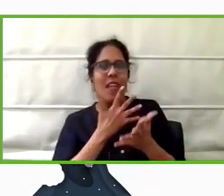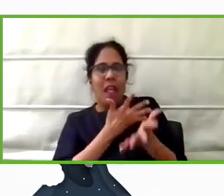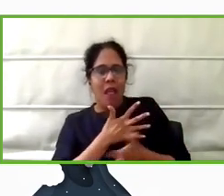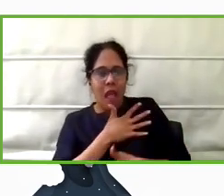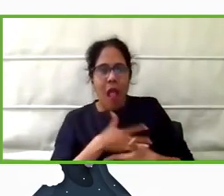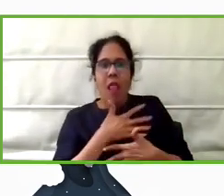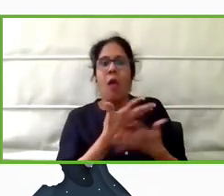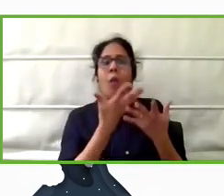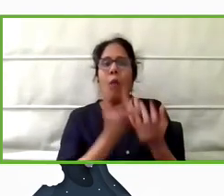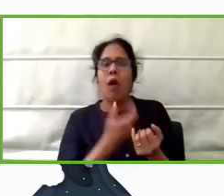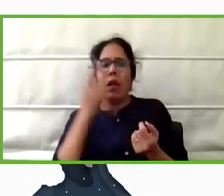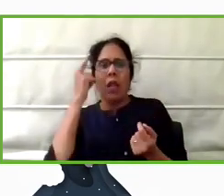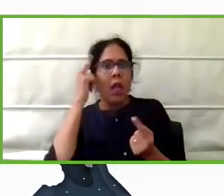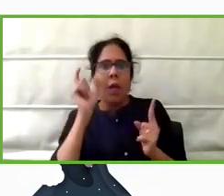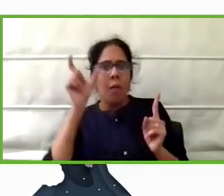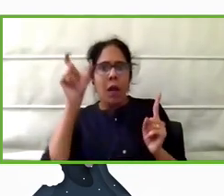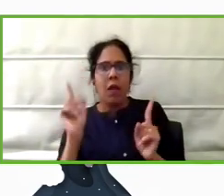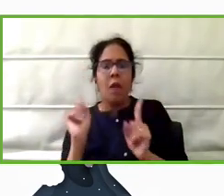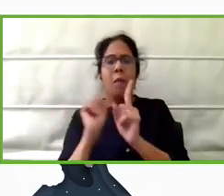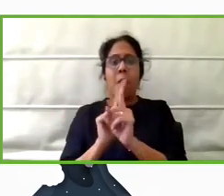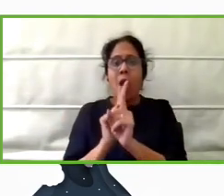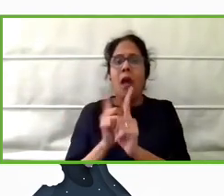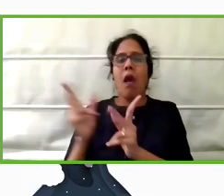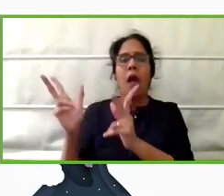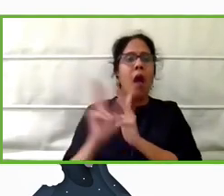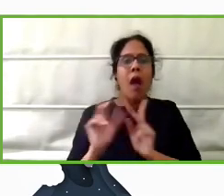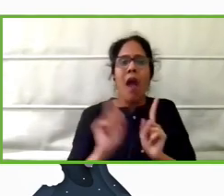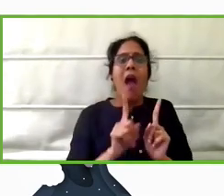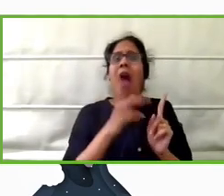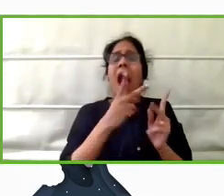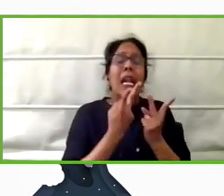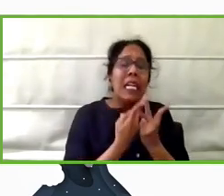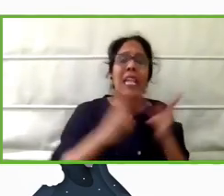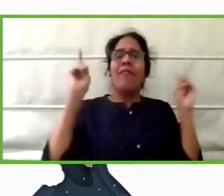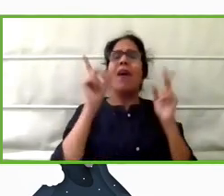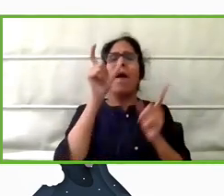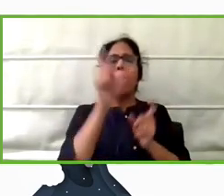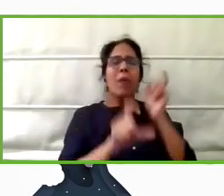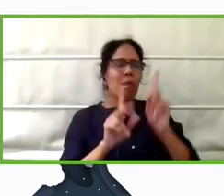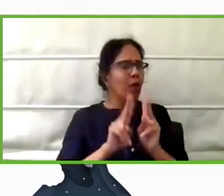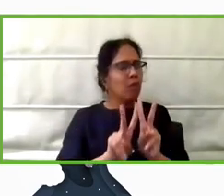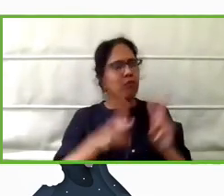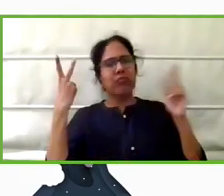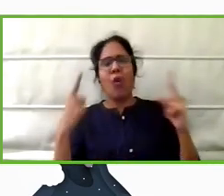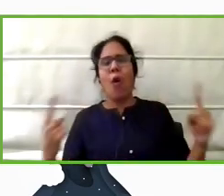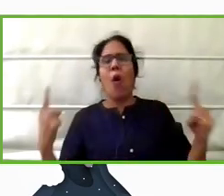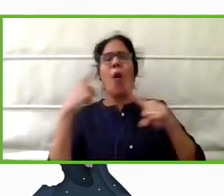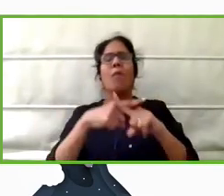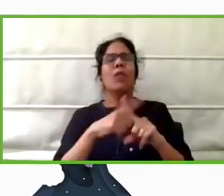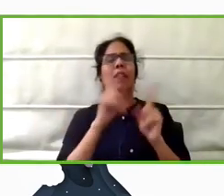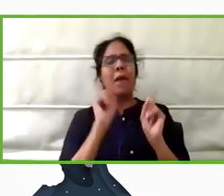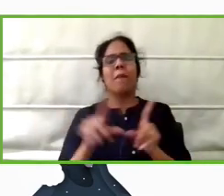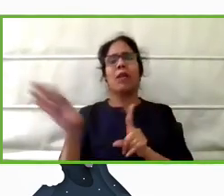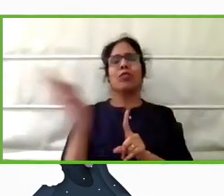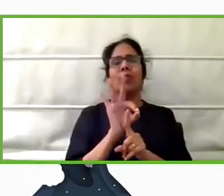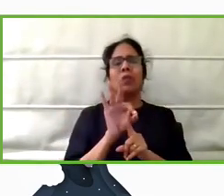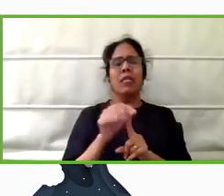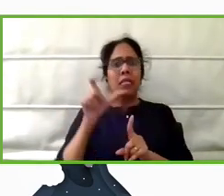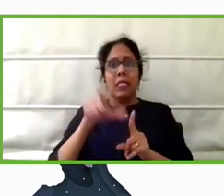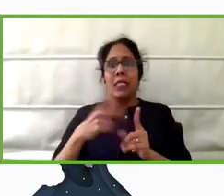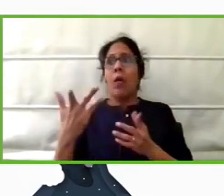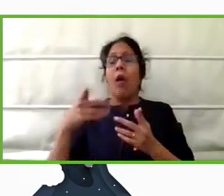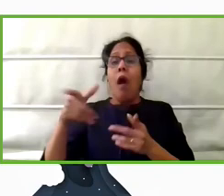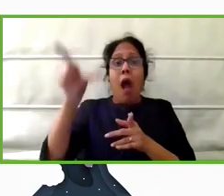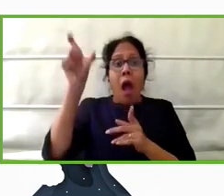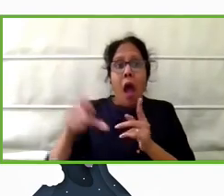completely wrong way to look for people. You've got to look for people who are very, very different from you, who challenge your core, who make you highly uncomfortable. They're highly